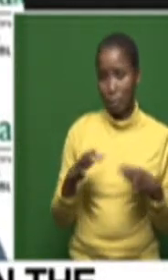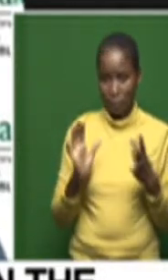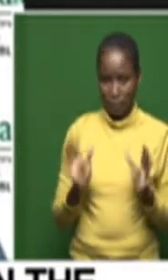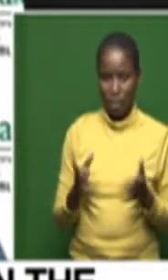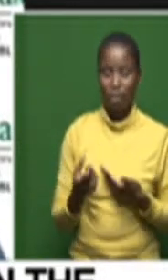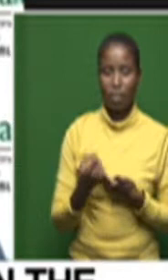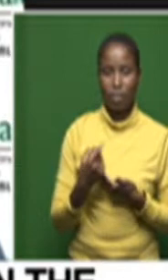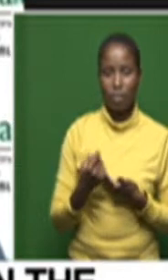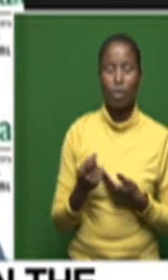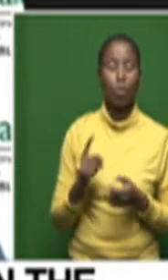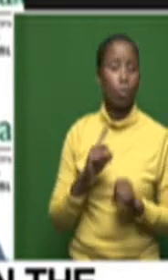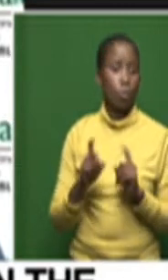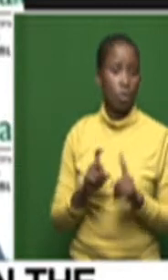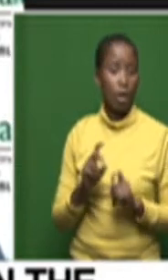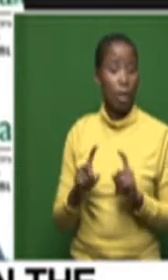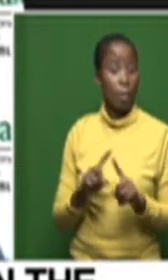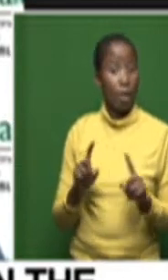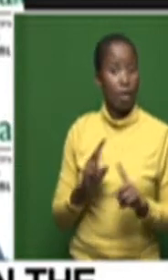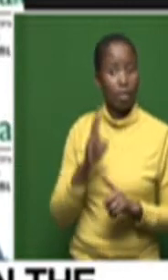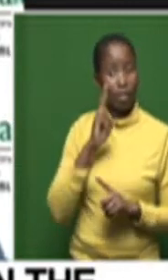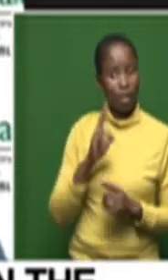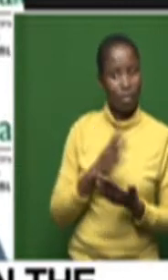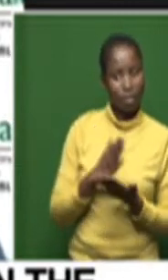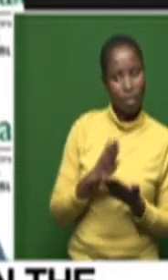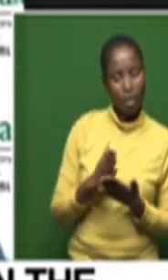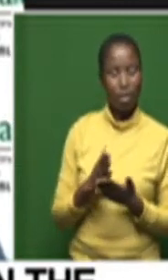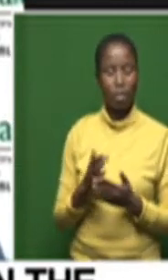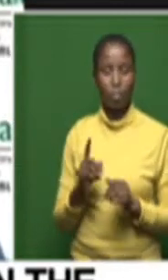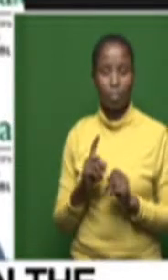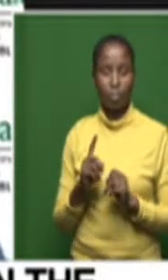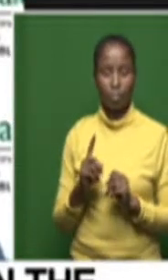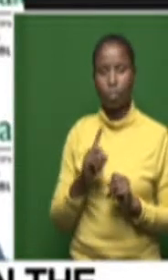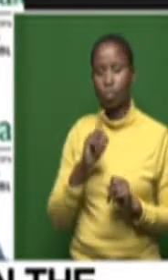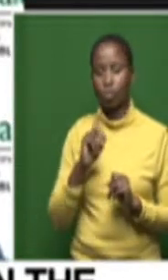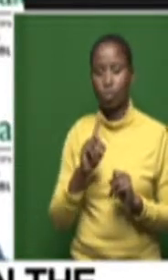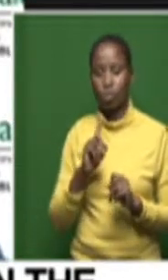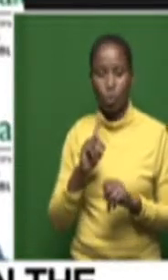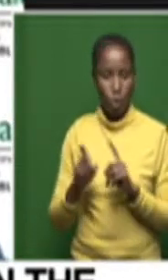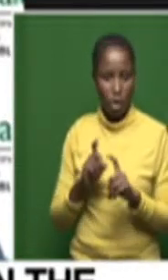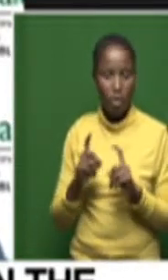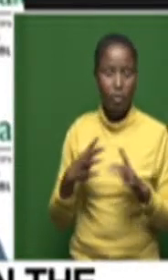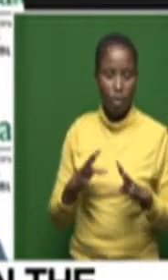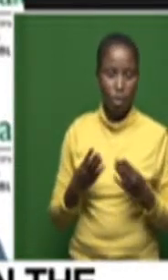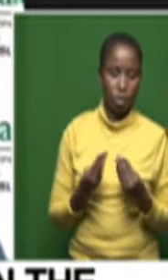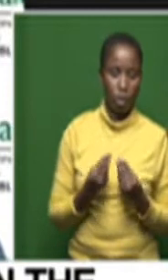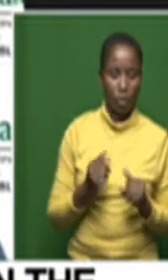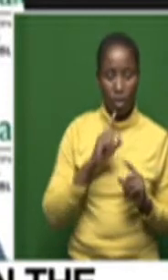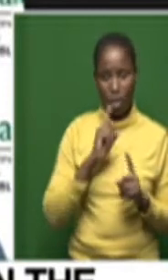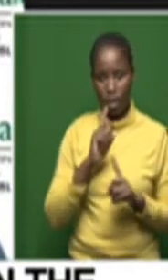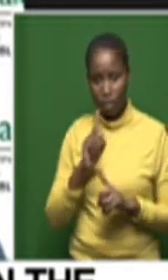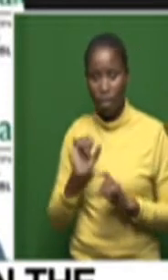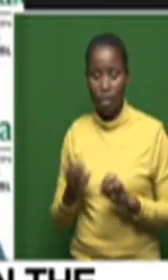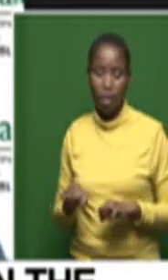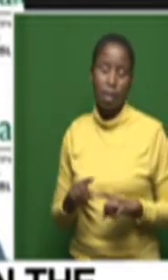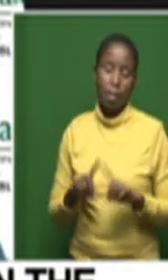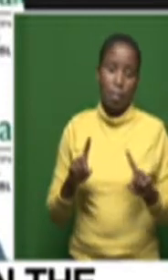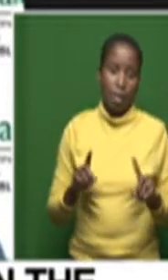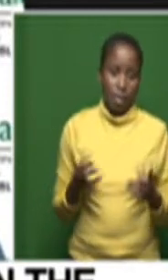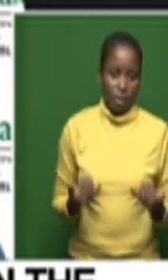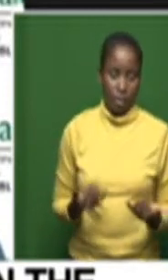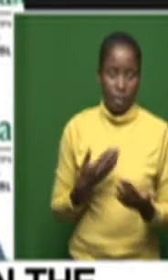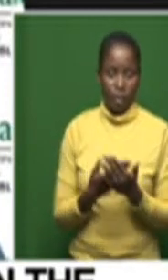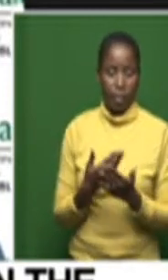see other questions have already been attended to. And I want to urge our panelists to assist us